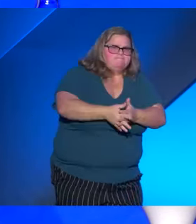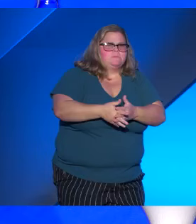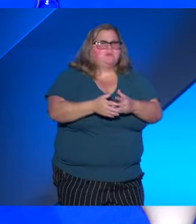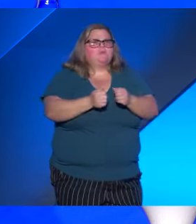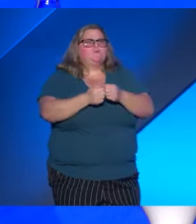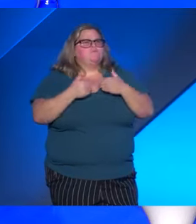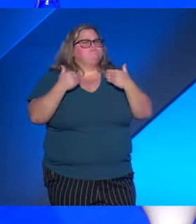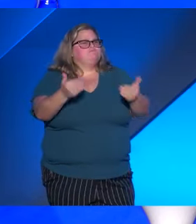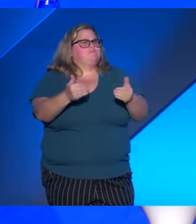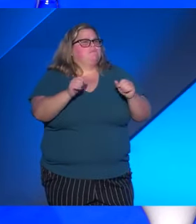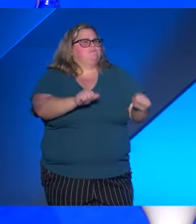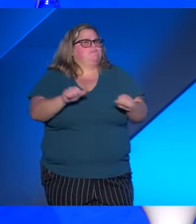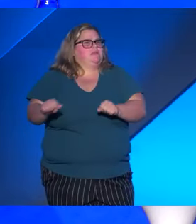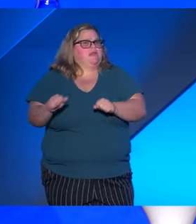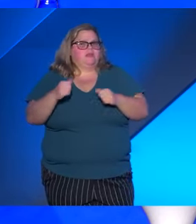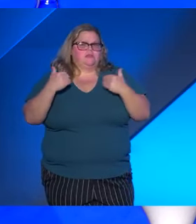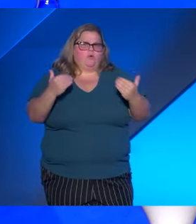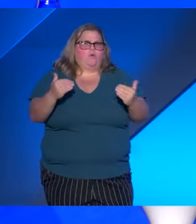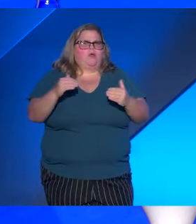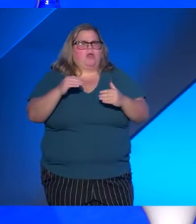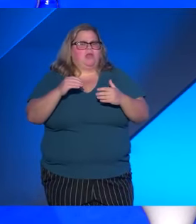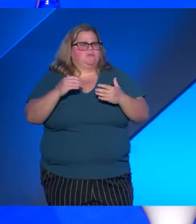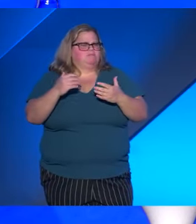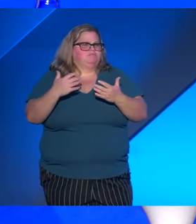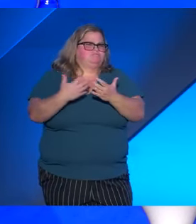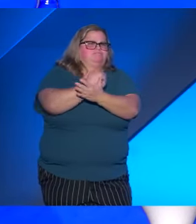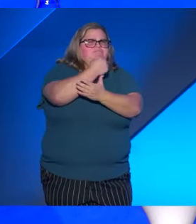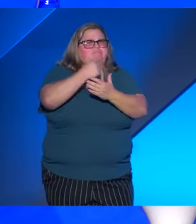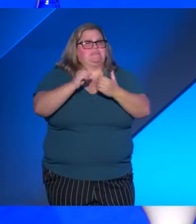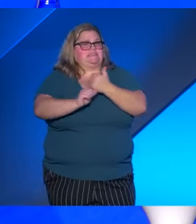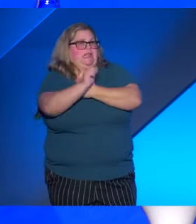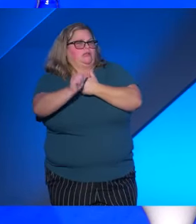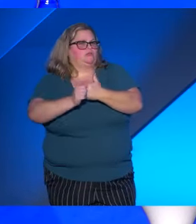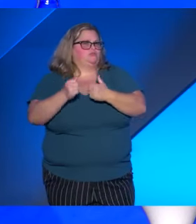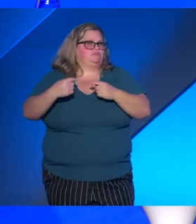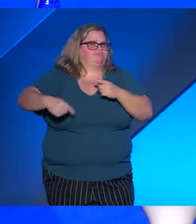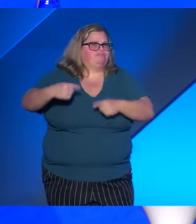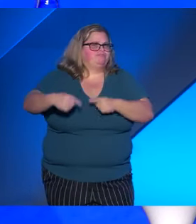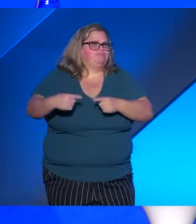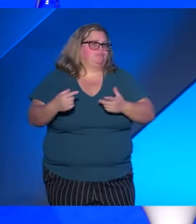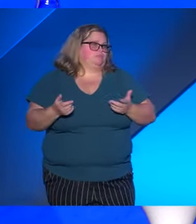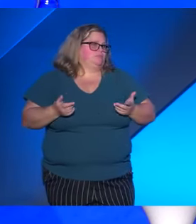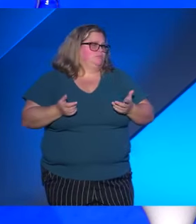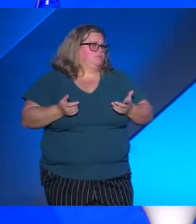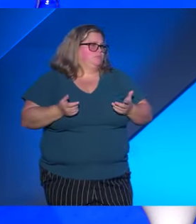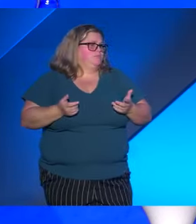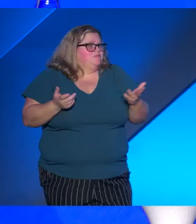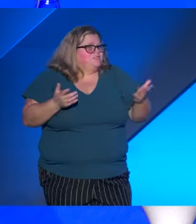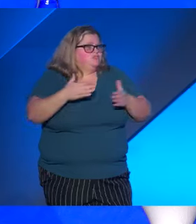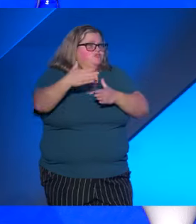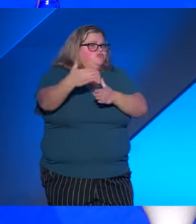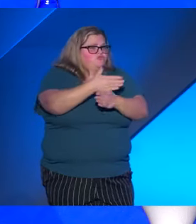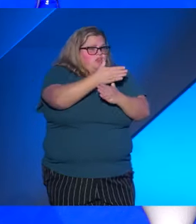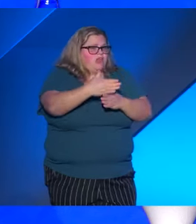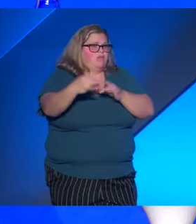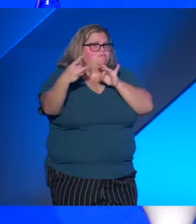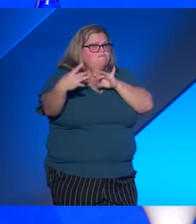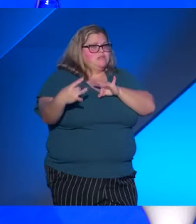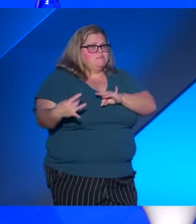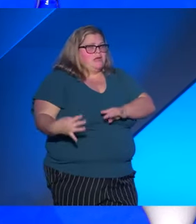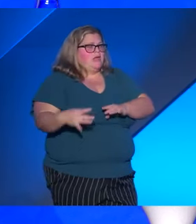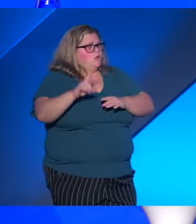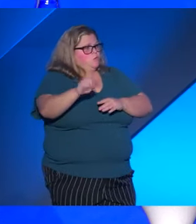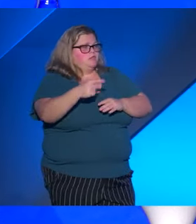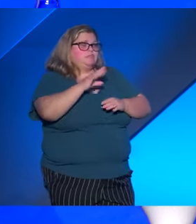able to take the risks, to have those difficult conversations, and to share the feedback that needs to